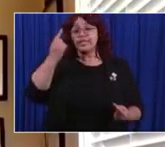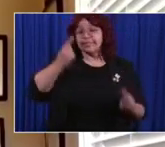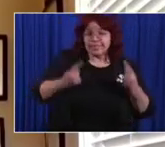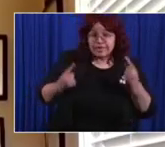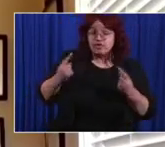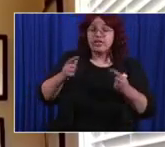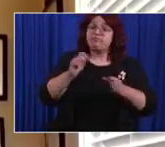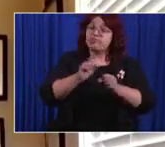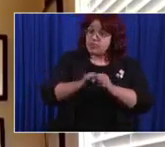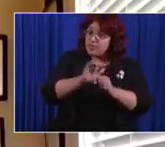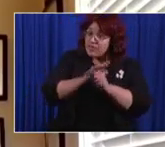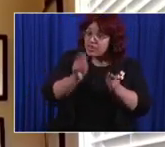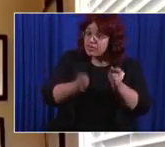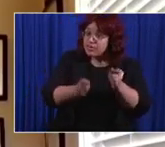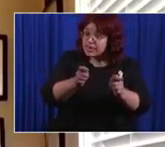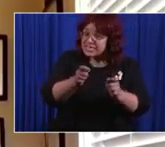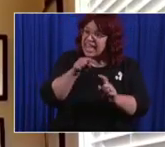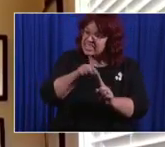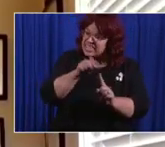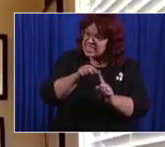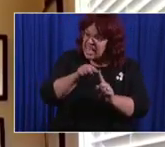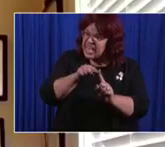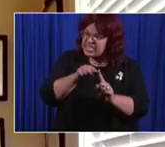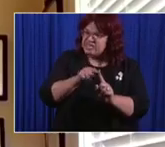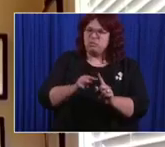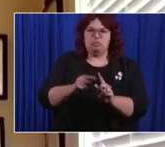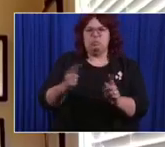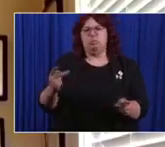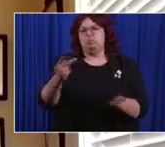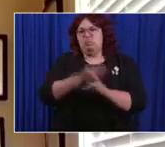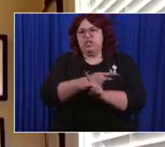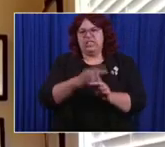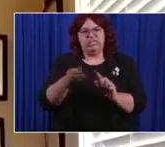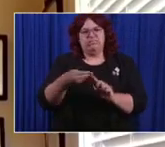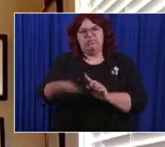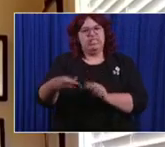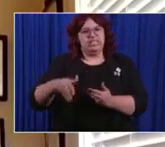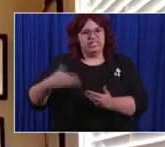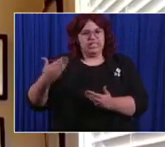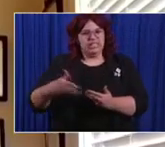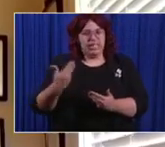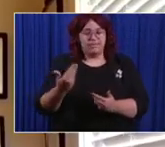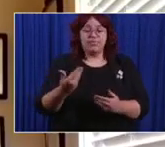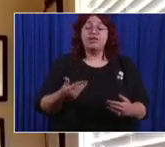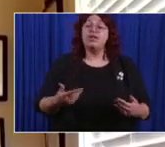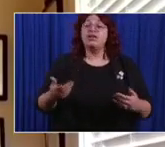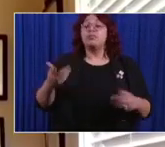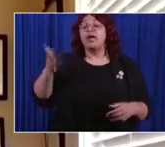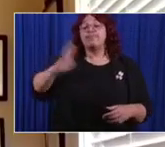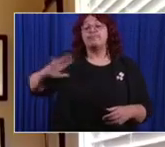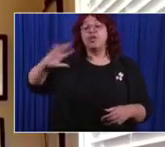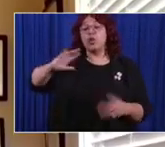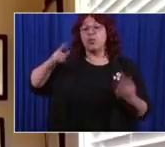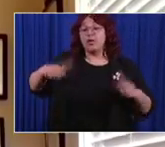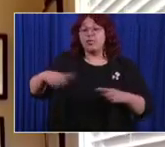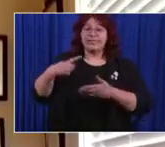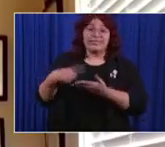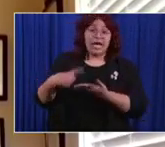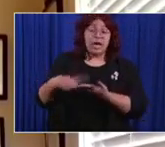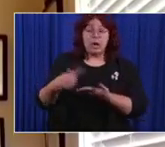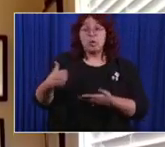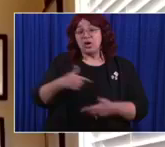in terms of infectiousness. But 50 really seemed to be that number. And as the governor said,